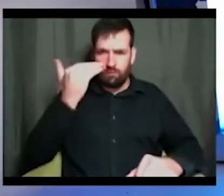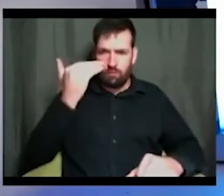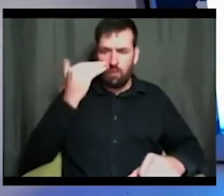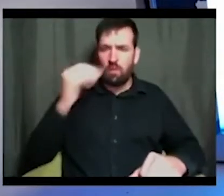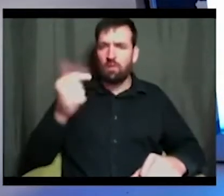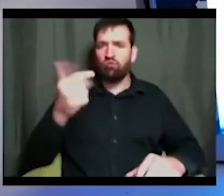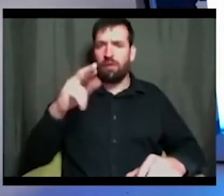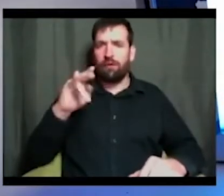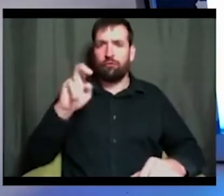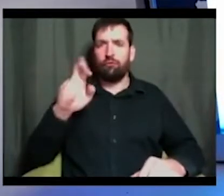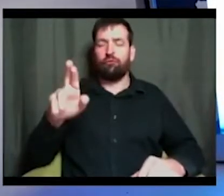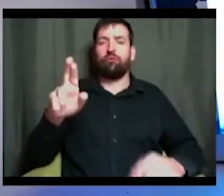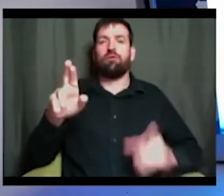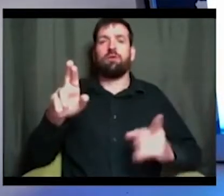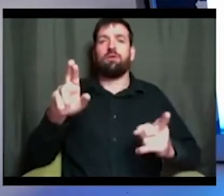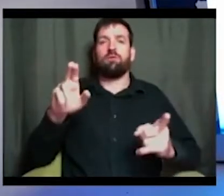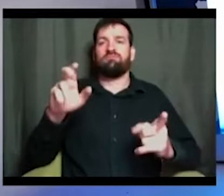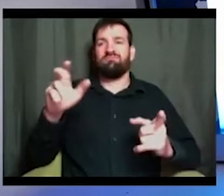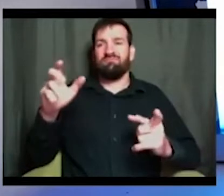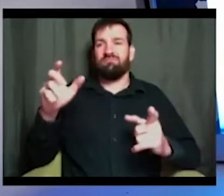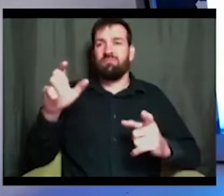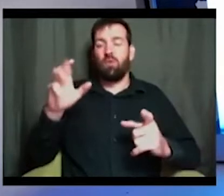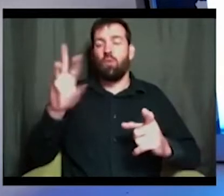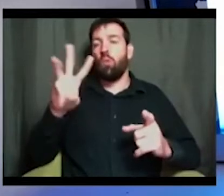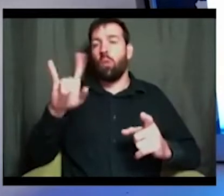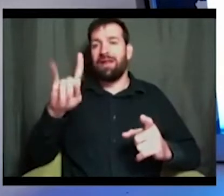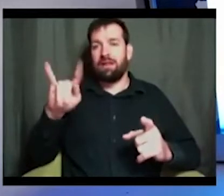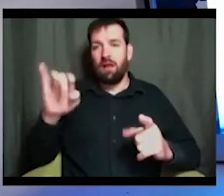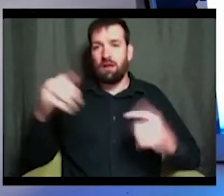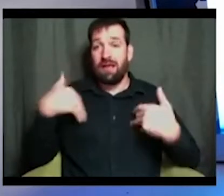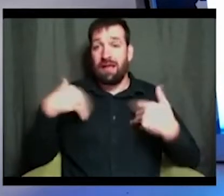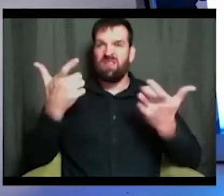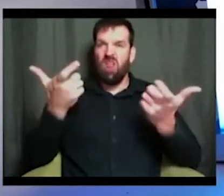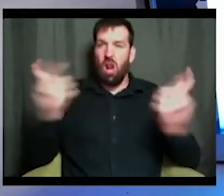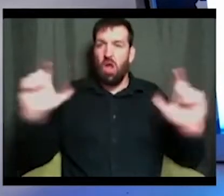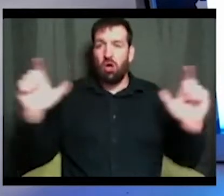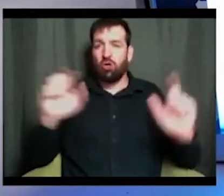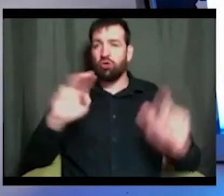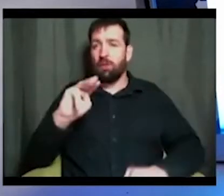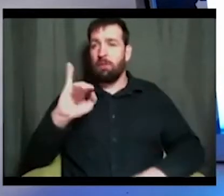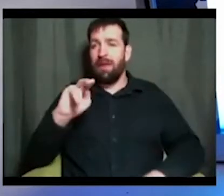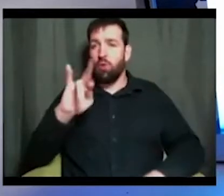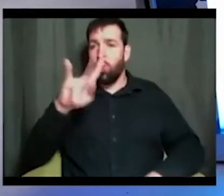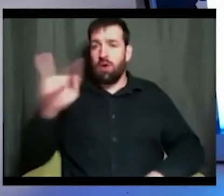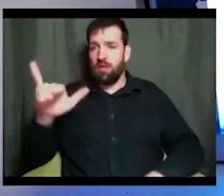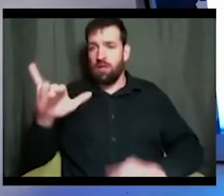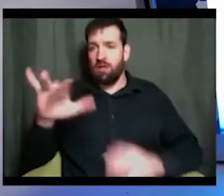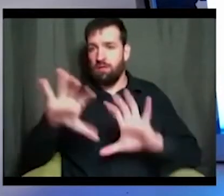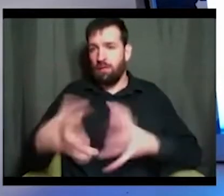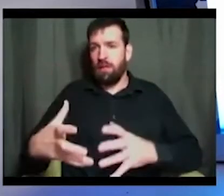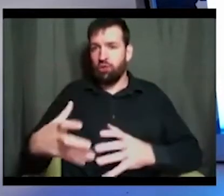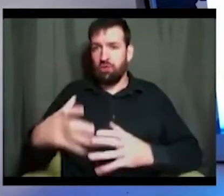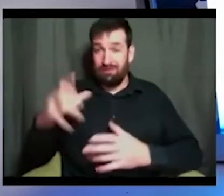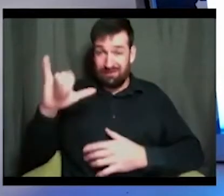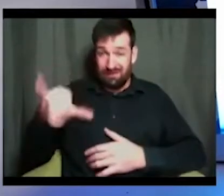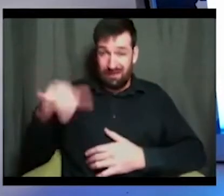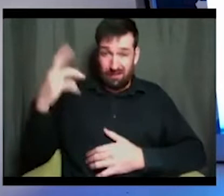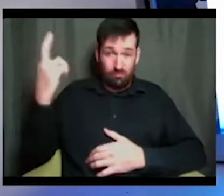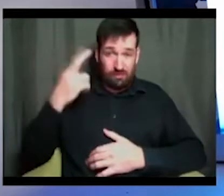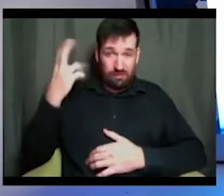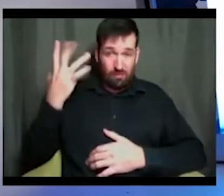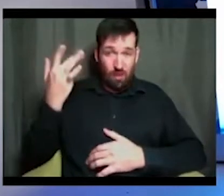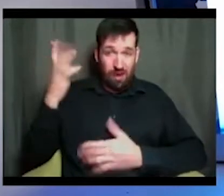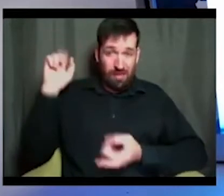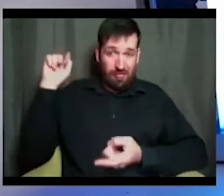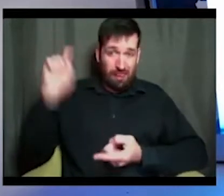a large minority population. Is that a contributing factor to the lagging vaccination compared to Johnson County? I've heard of some hesitancy